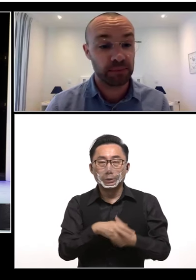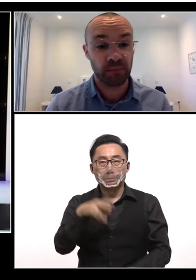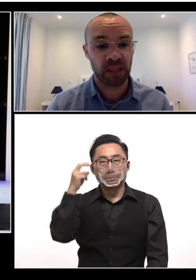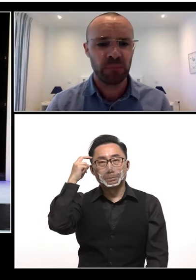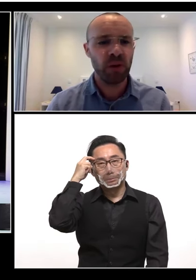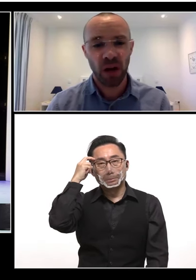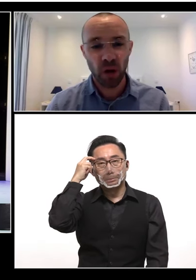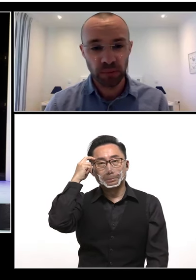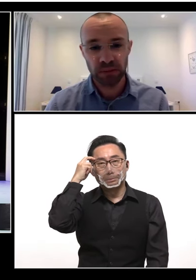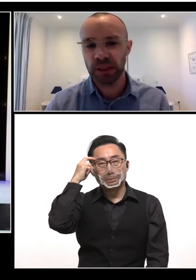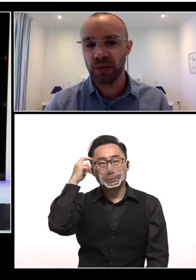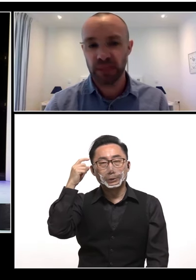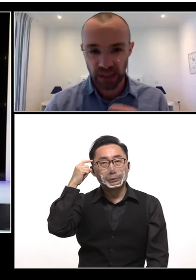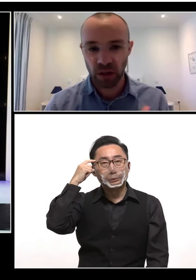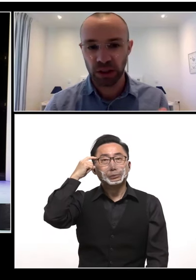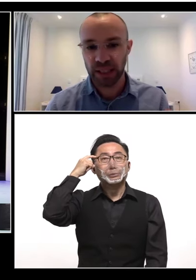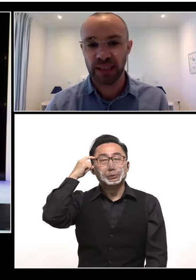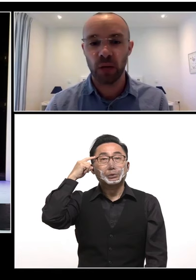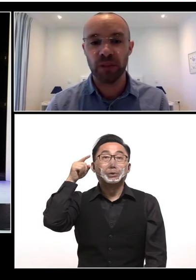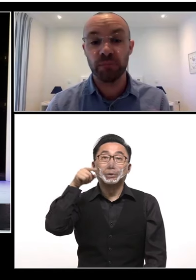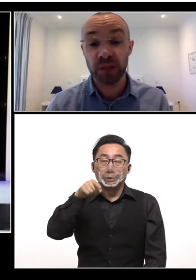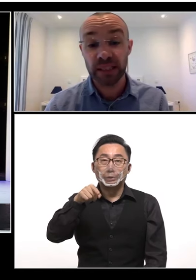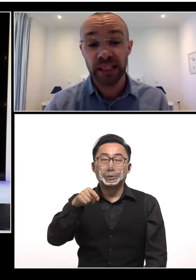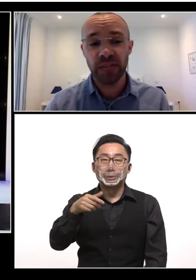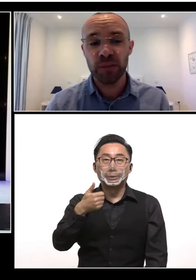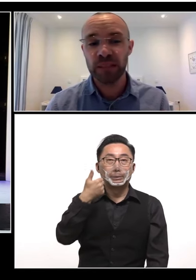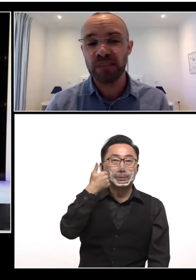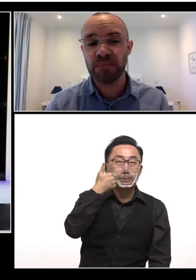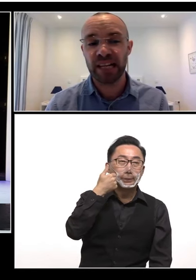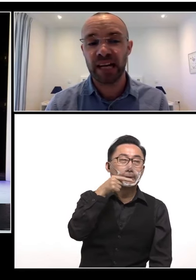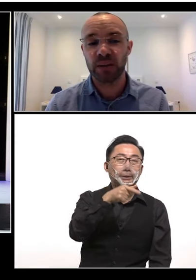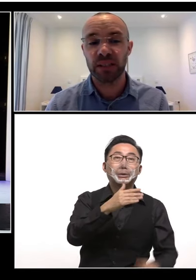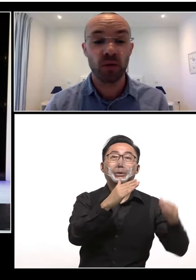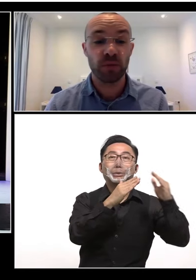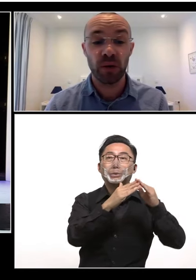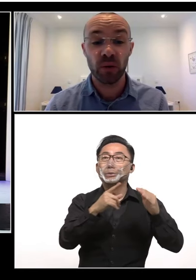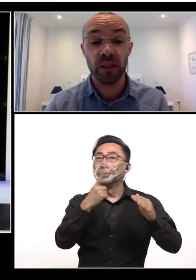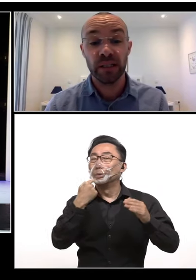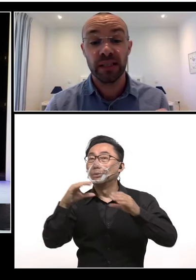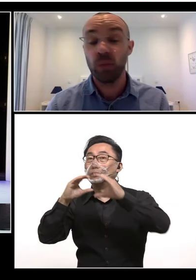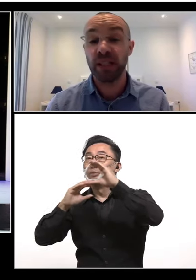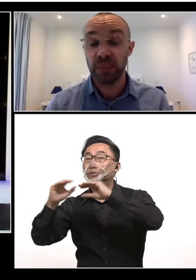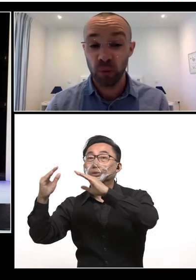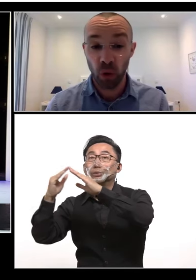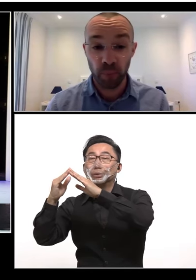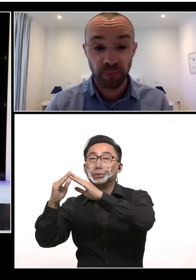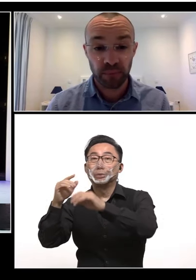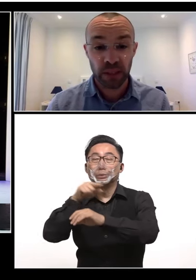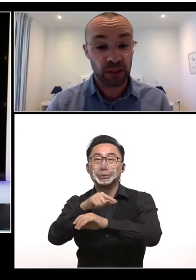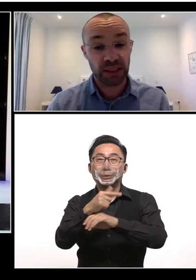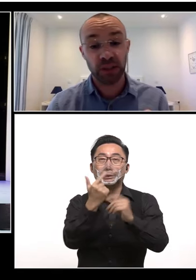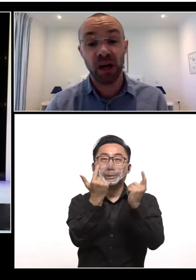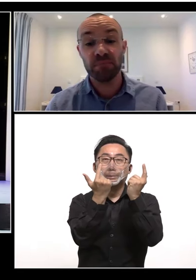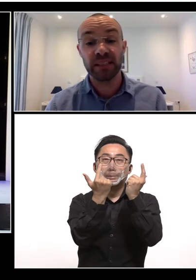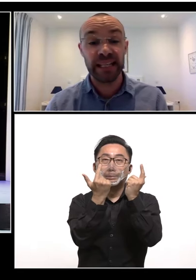house. Both are homes, so there's a lot shared in common. But if you build a red brick house in the North Pole, it wouldn't keep you warm,